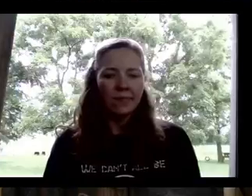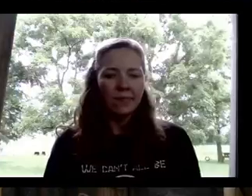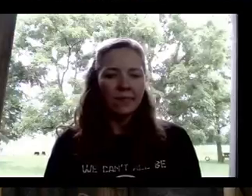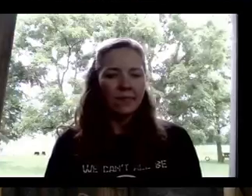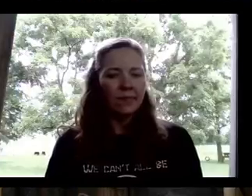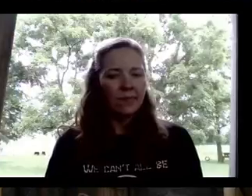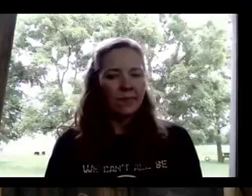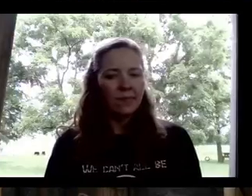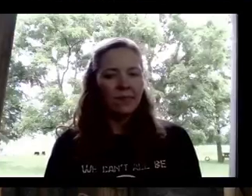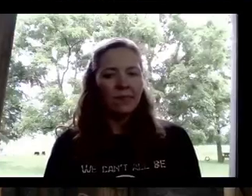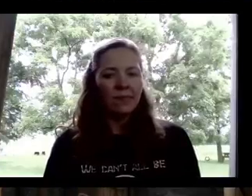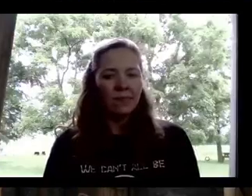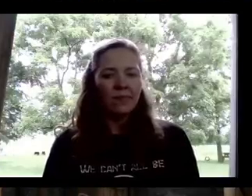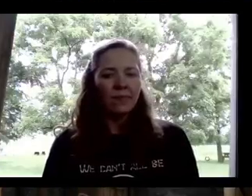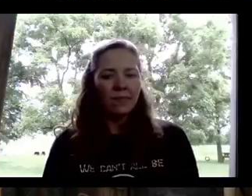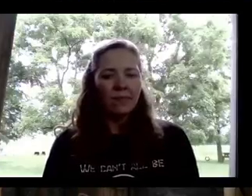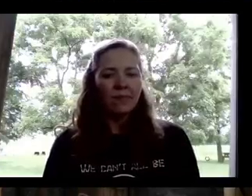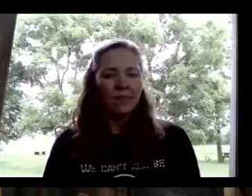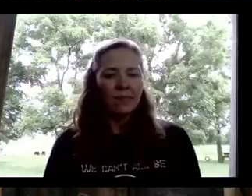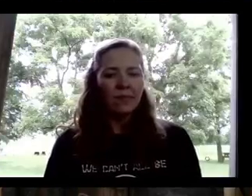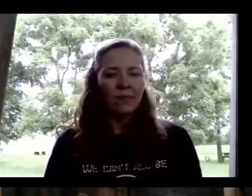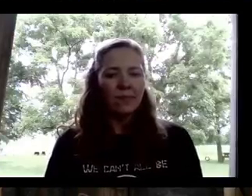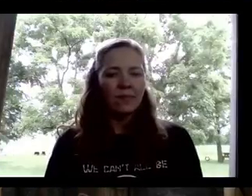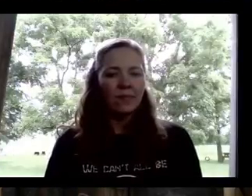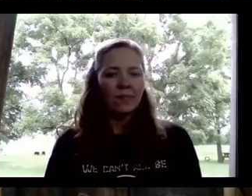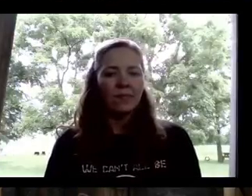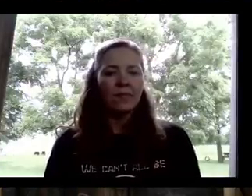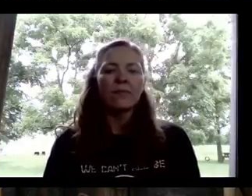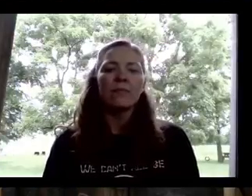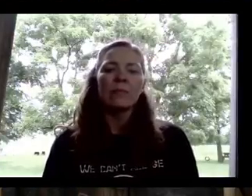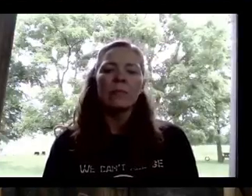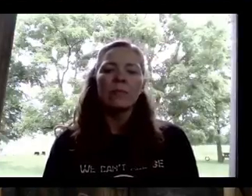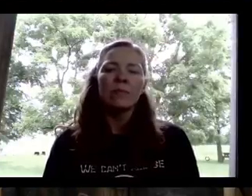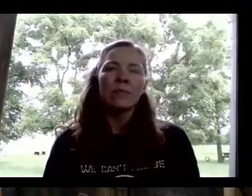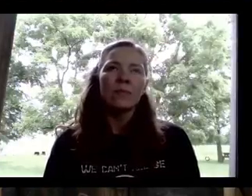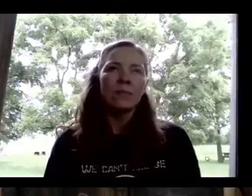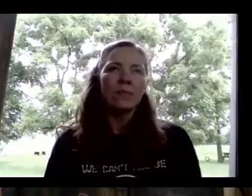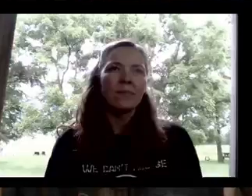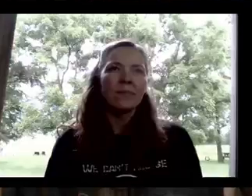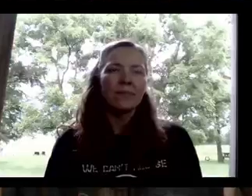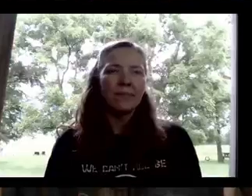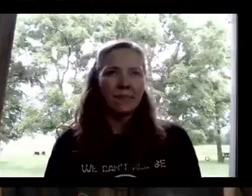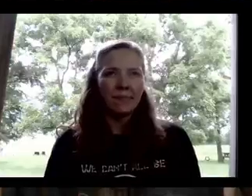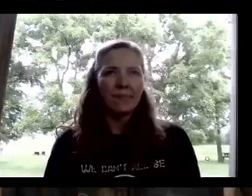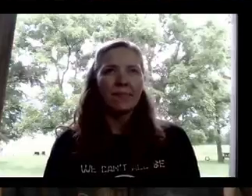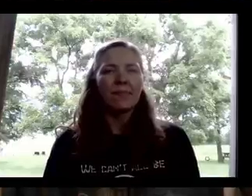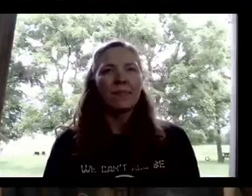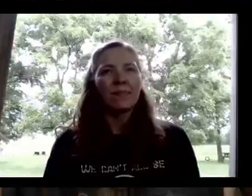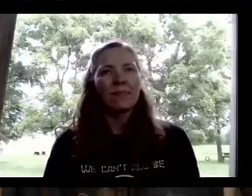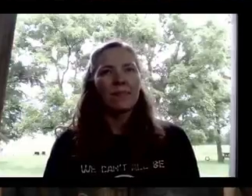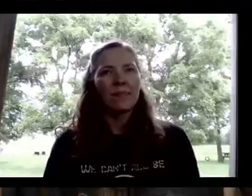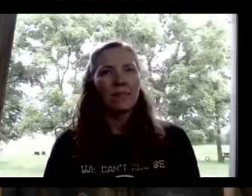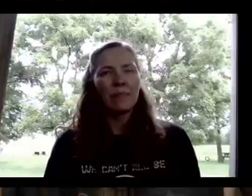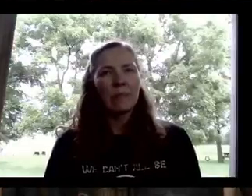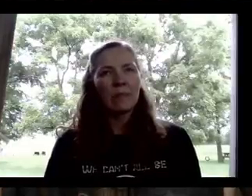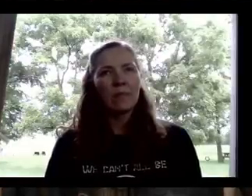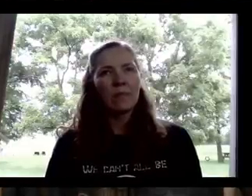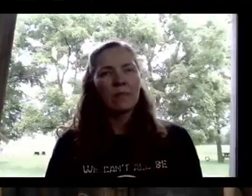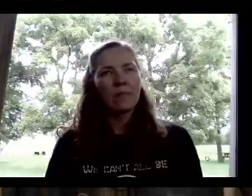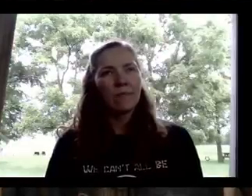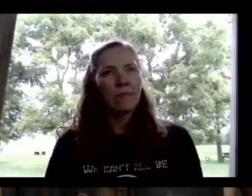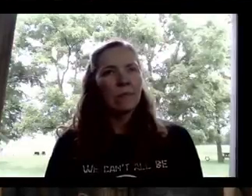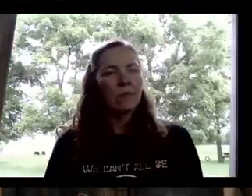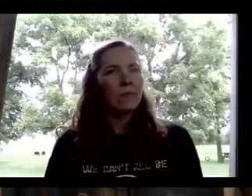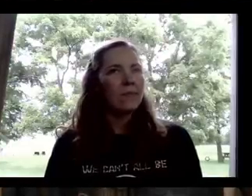looks gorgeous, right? Everybody loves the look of bronze. Bronze is a great looking color on material. Wrought